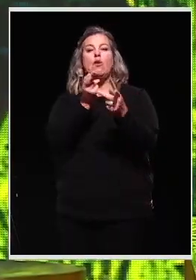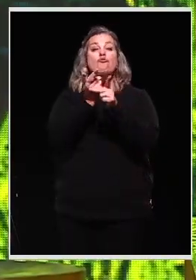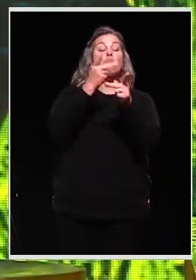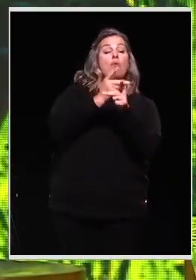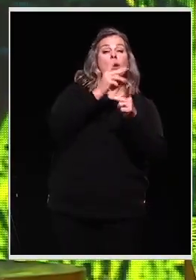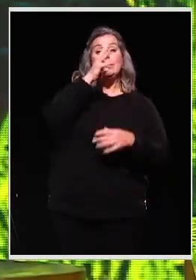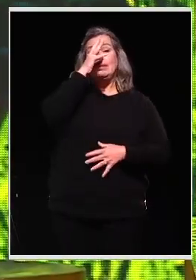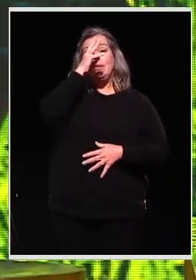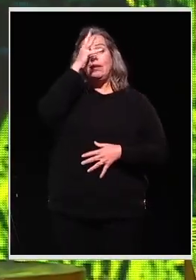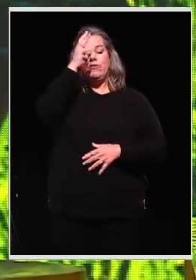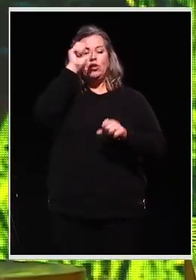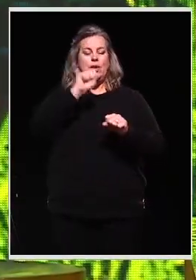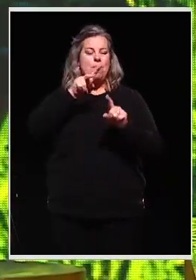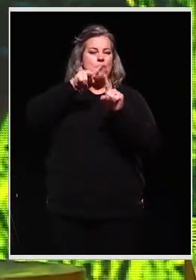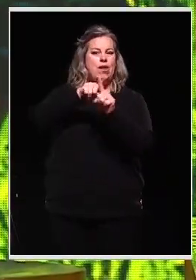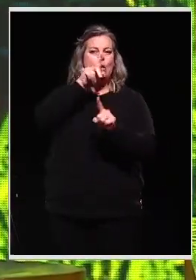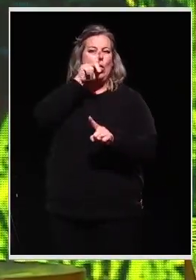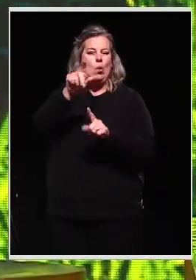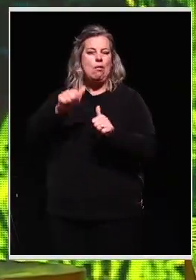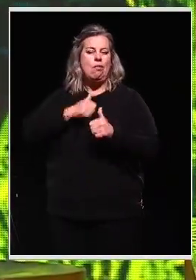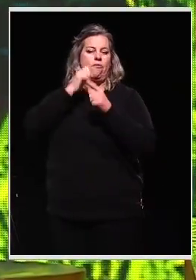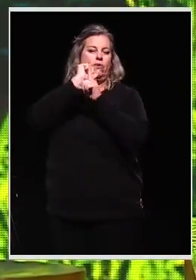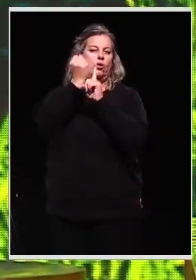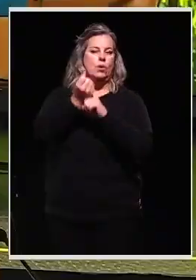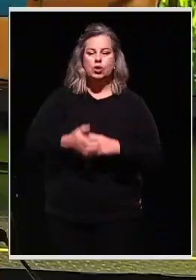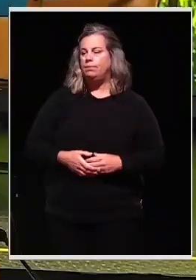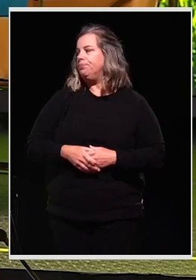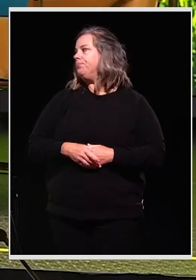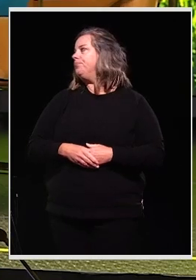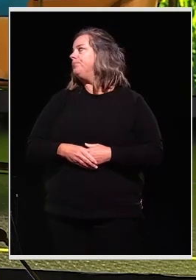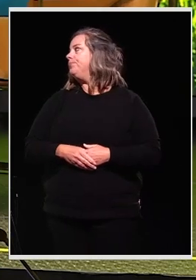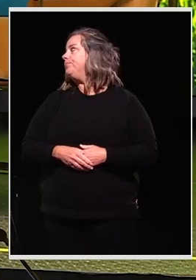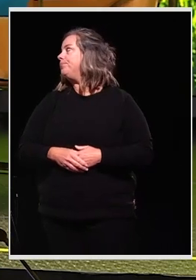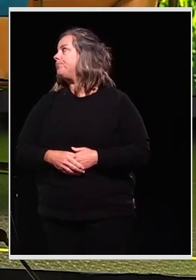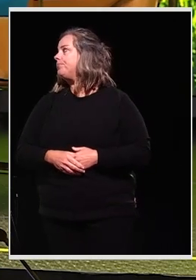used and can be applied in a real setting at scale. And